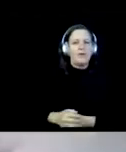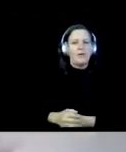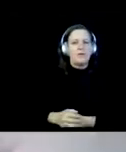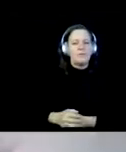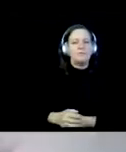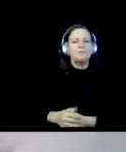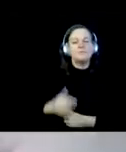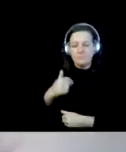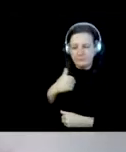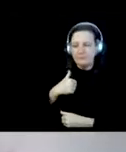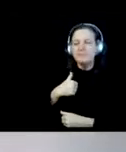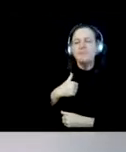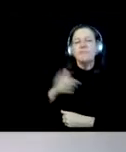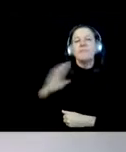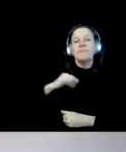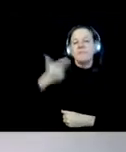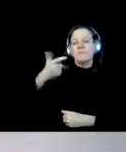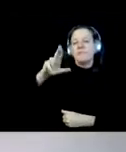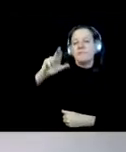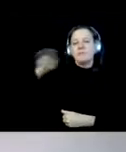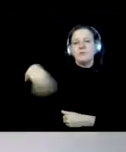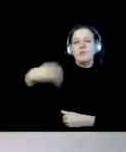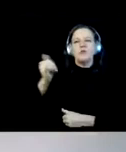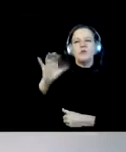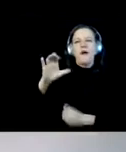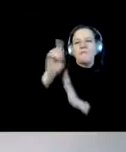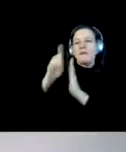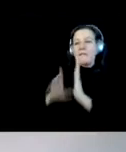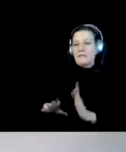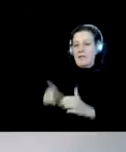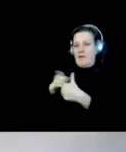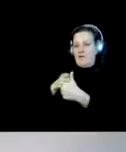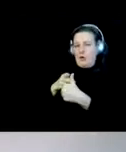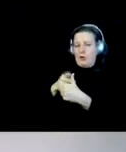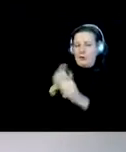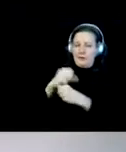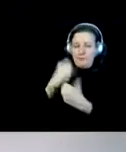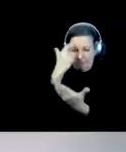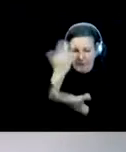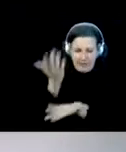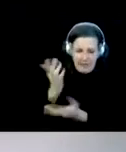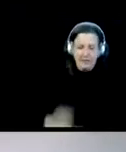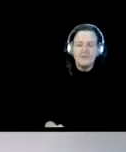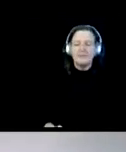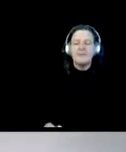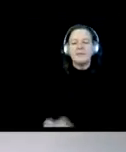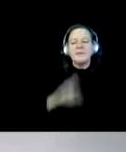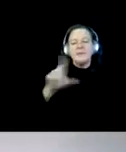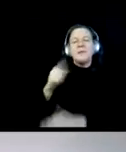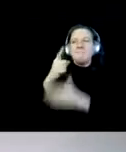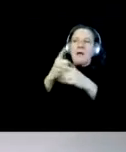Yeah, I mean, I was a graphic designer first, which I think makes sense. But about halfway